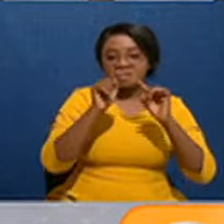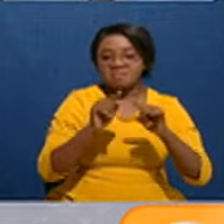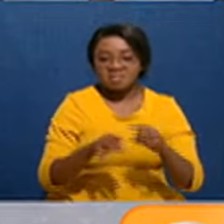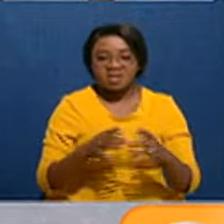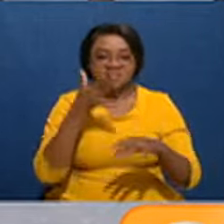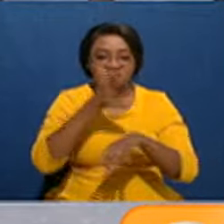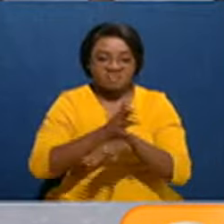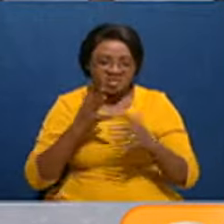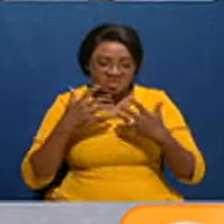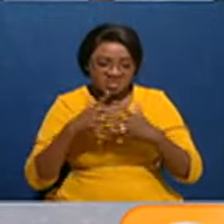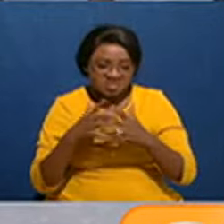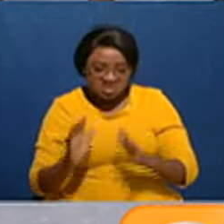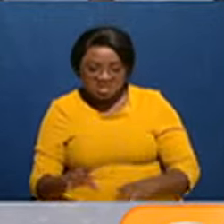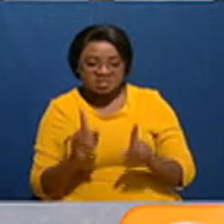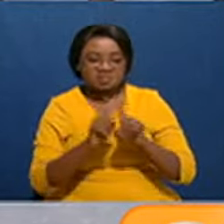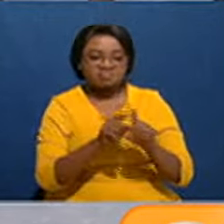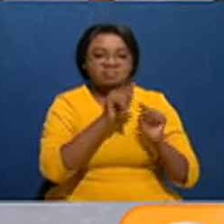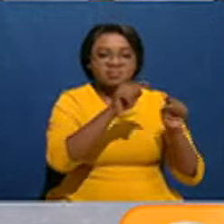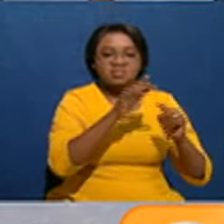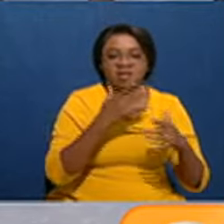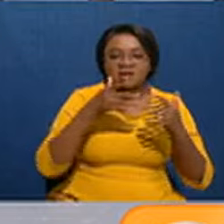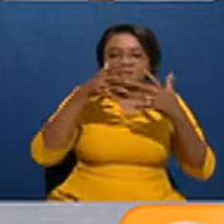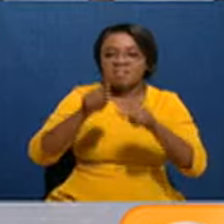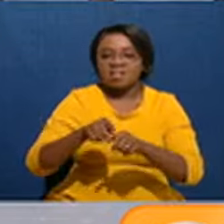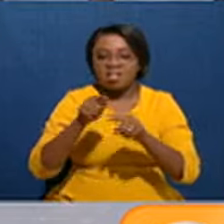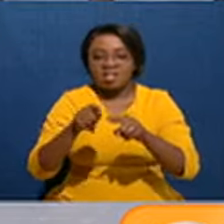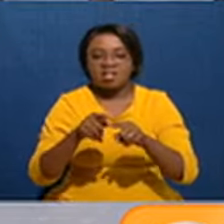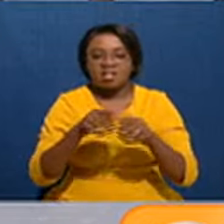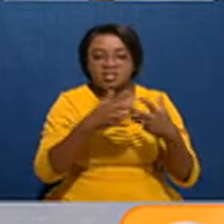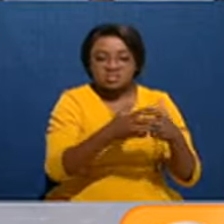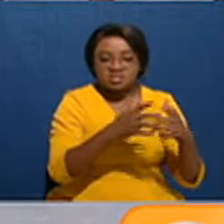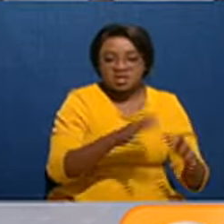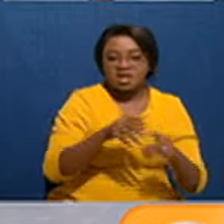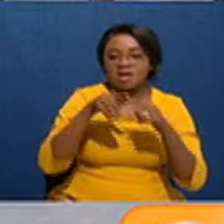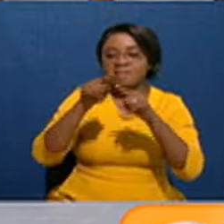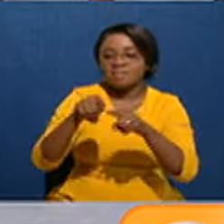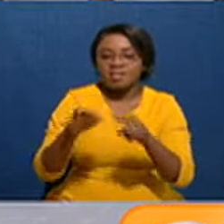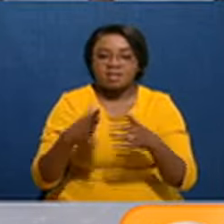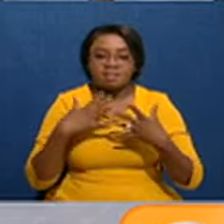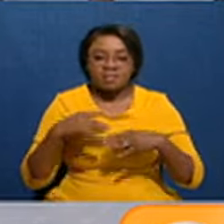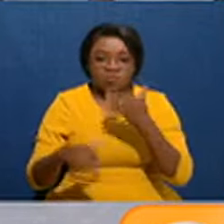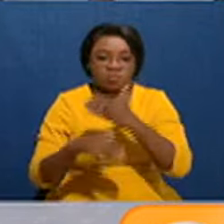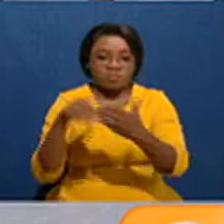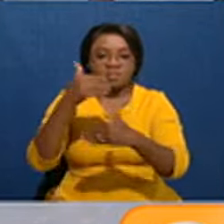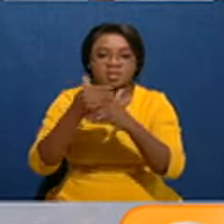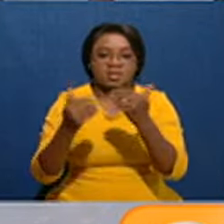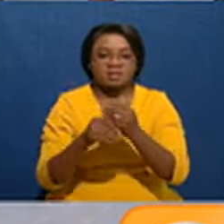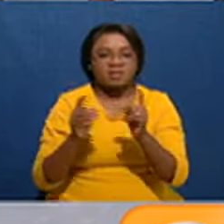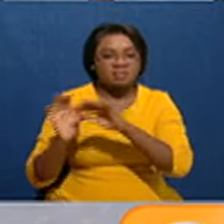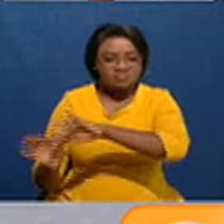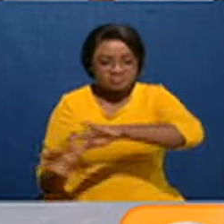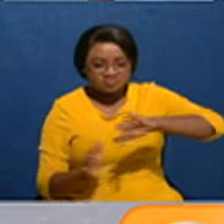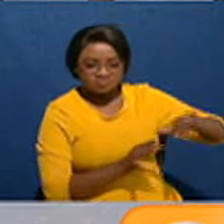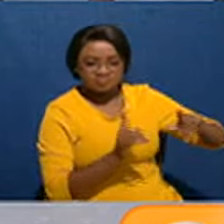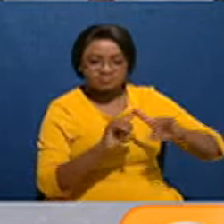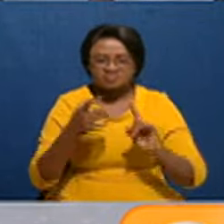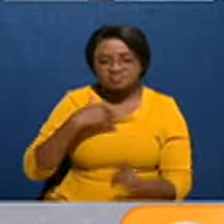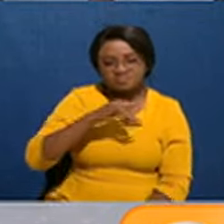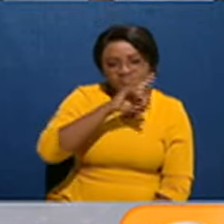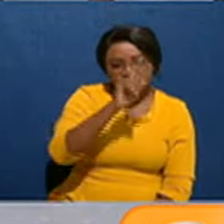quacks. But the question I want to ask you is, how do you rein in rogue engineers?